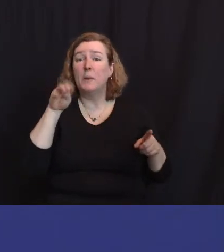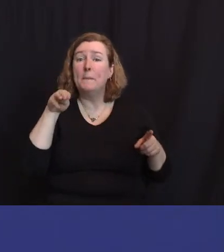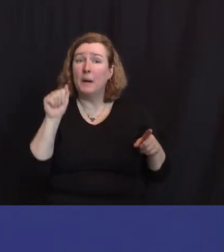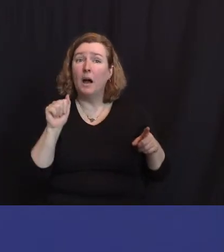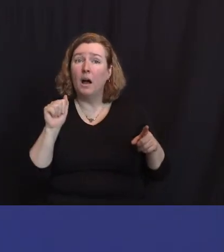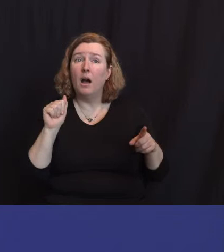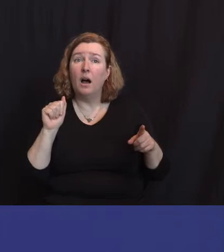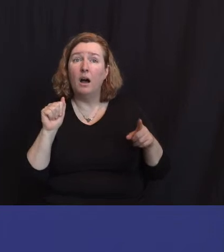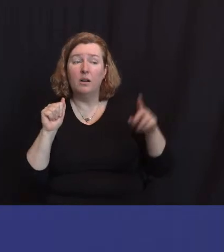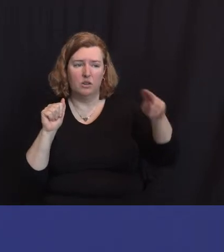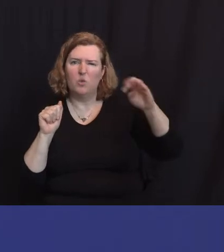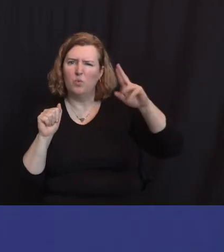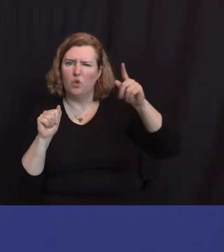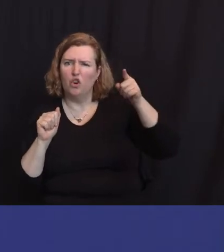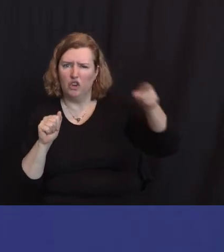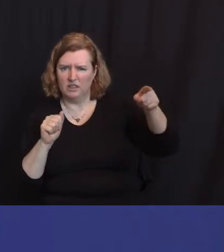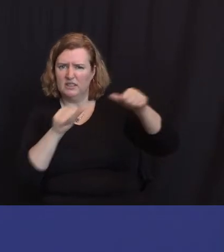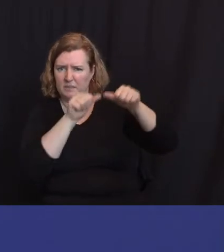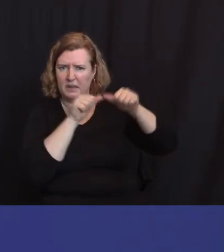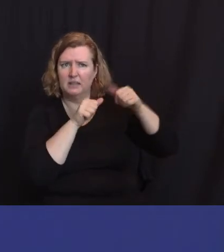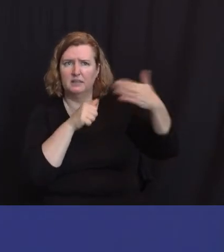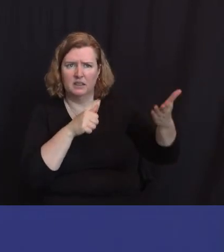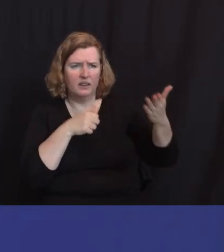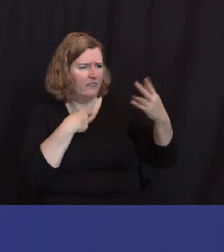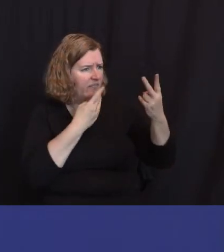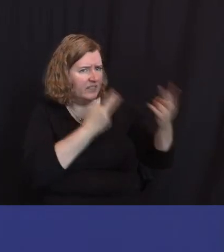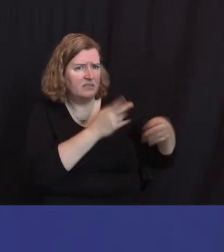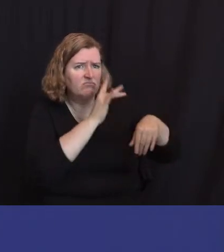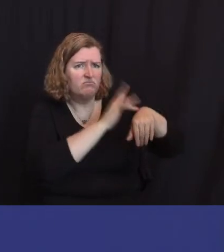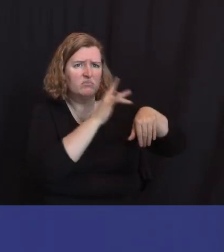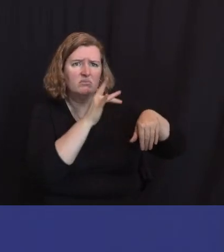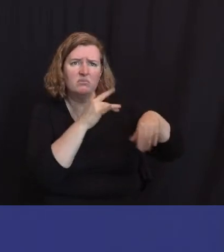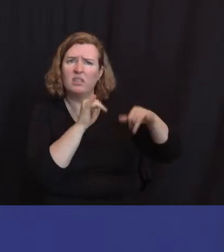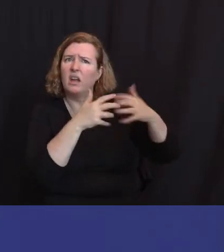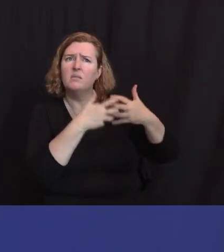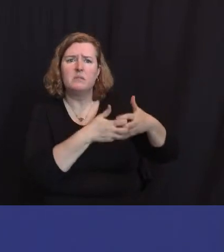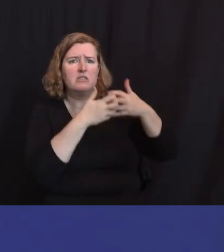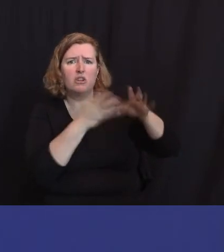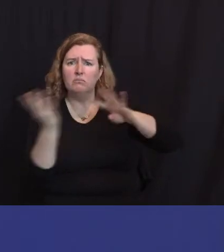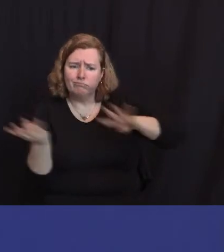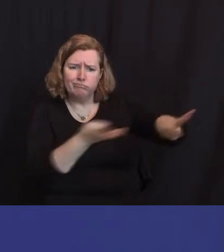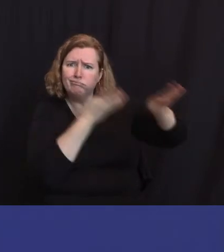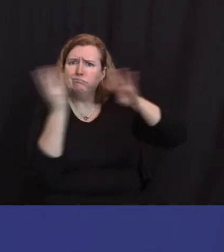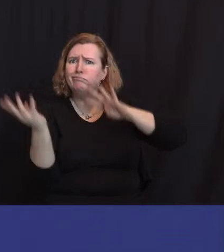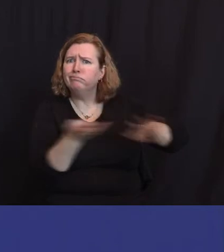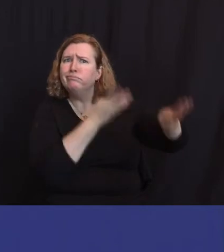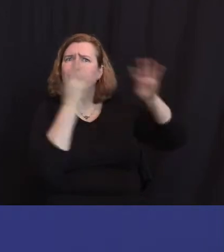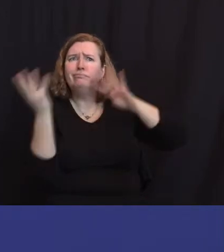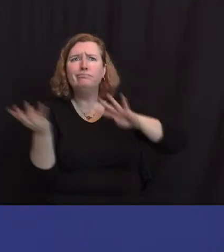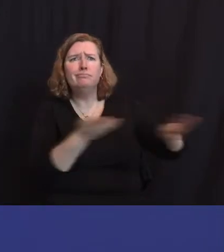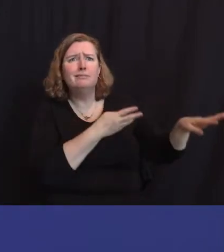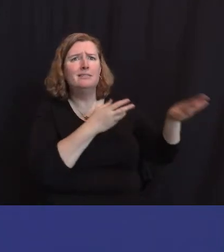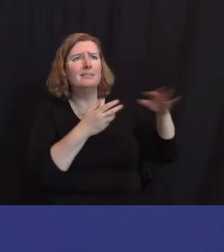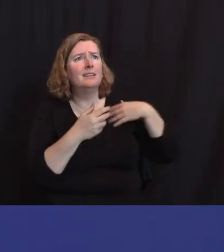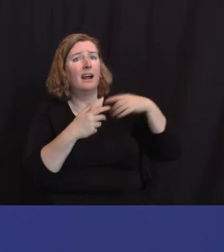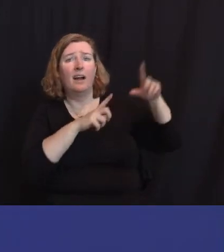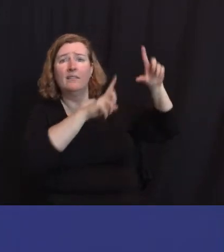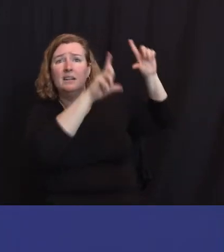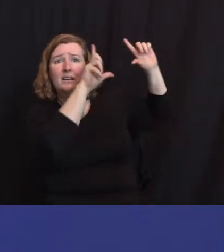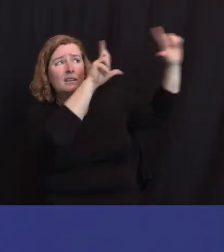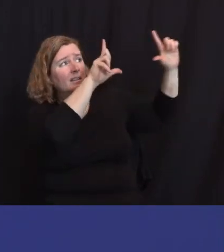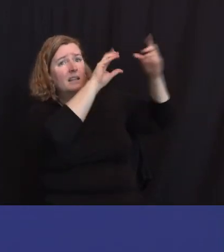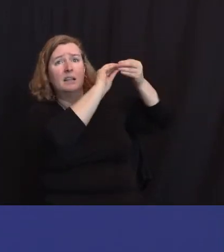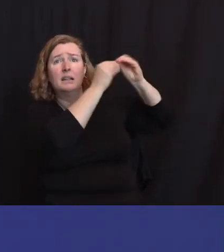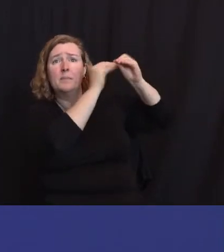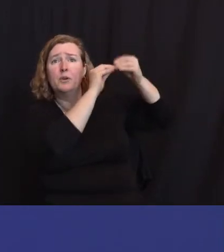a machine, absolute machine. And they've got like a tote board on the side that they sort of clock through whenever they add another